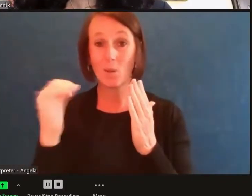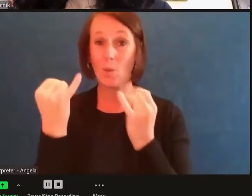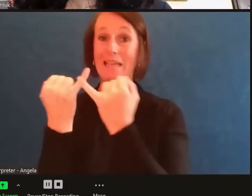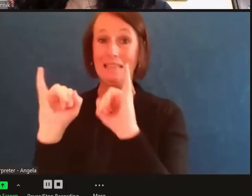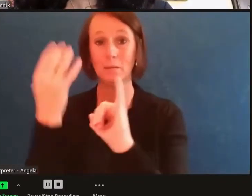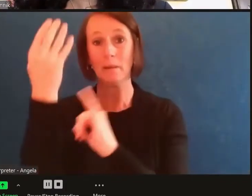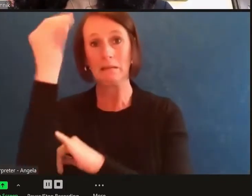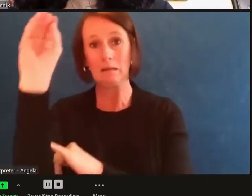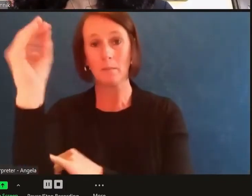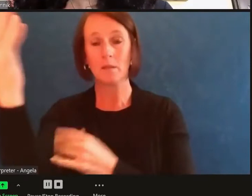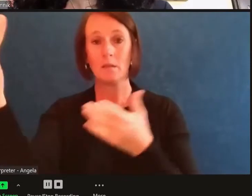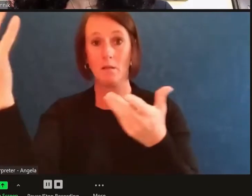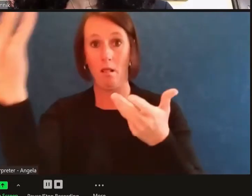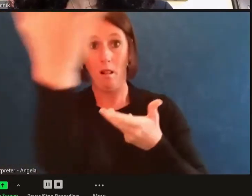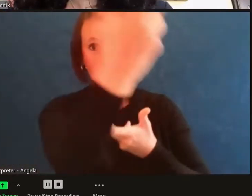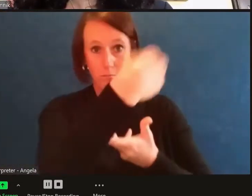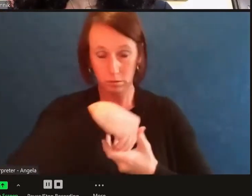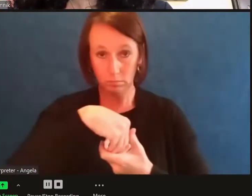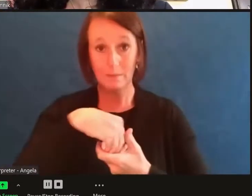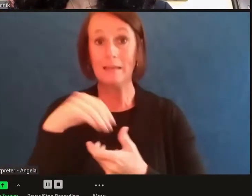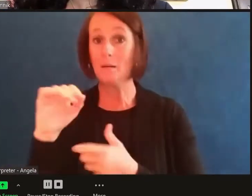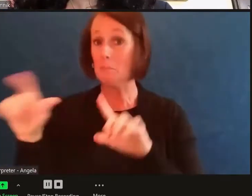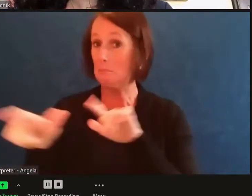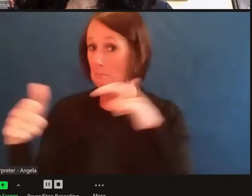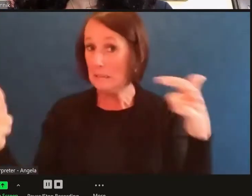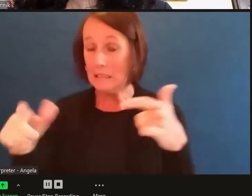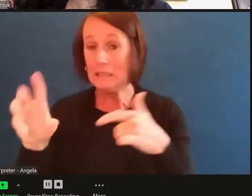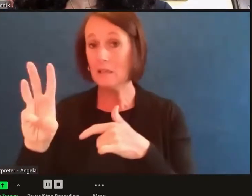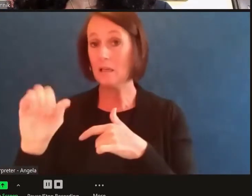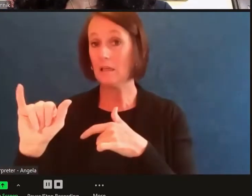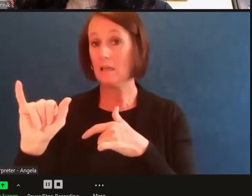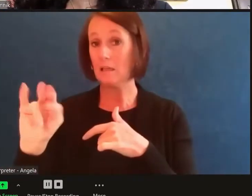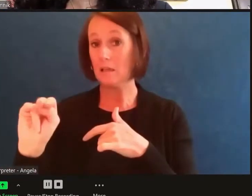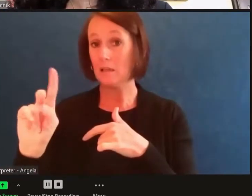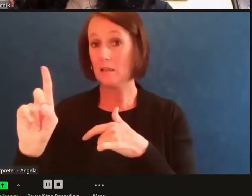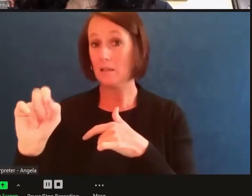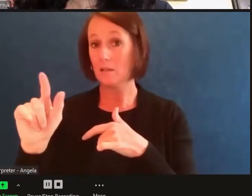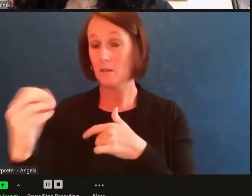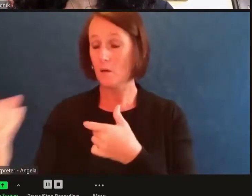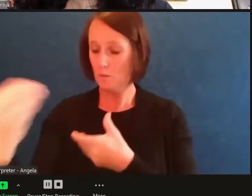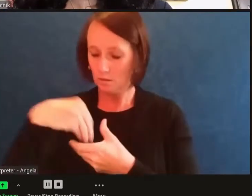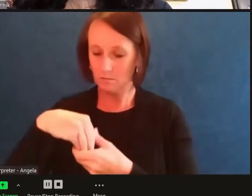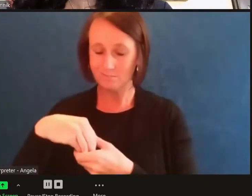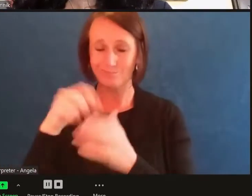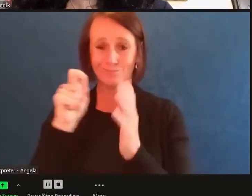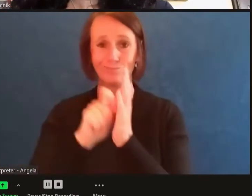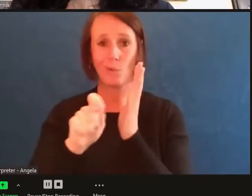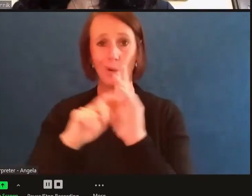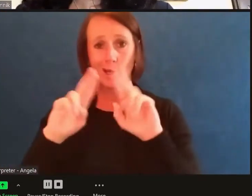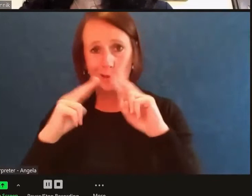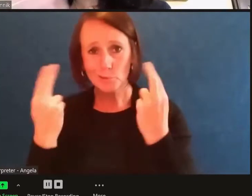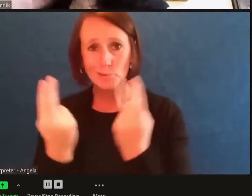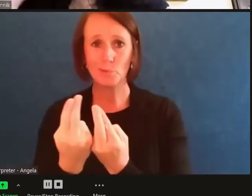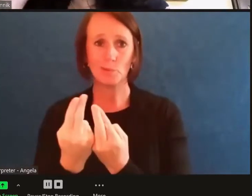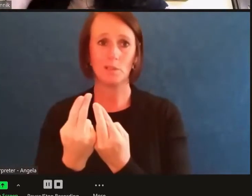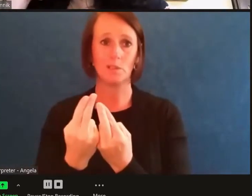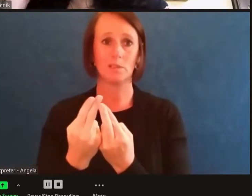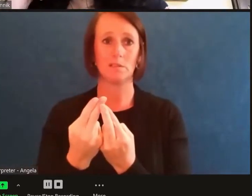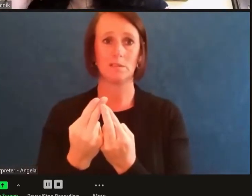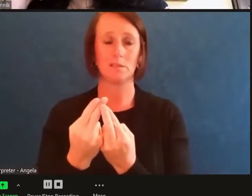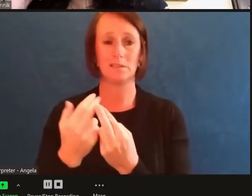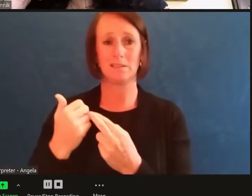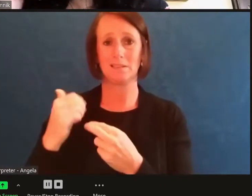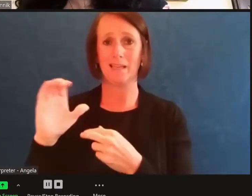as Indigo, as well as wholesalers. We got all the organizations, the Writers Union, CanScape, the Canadian School